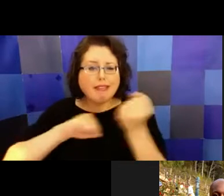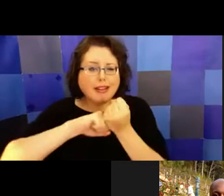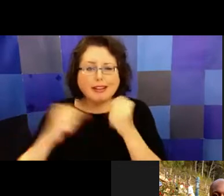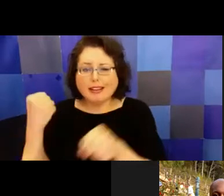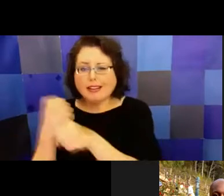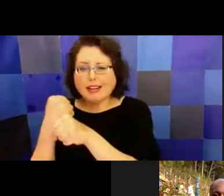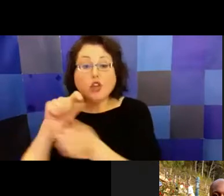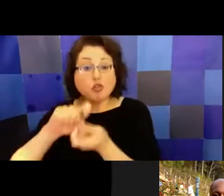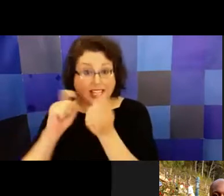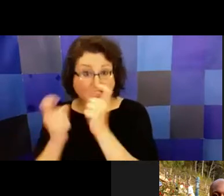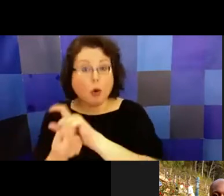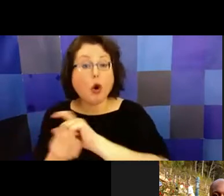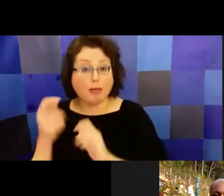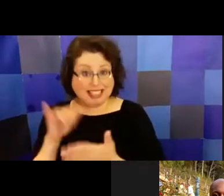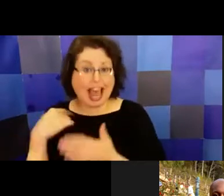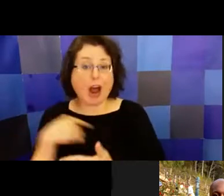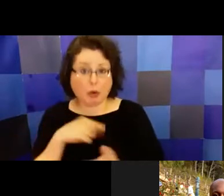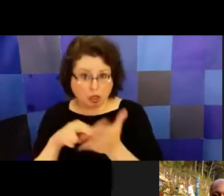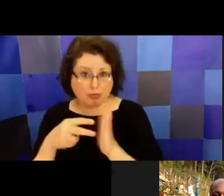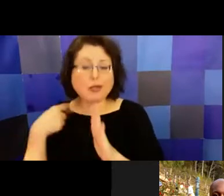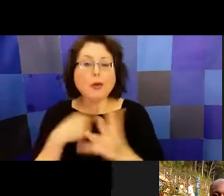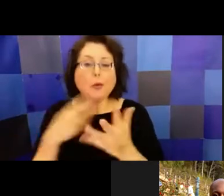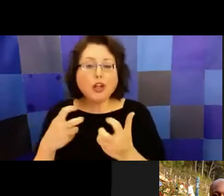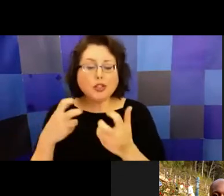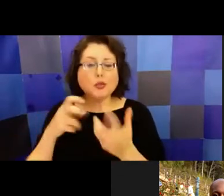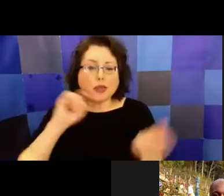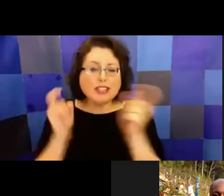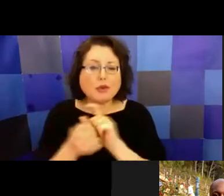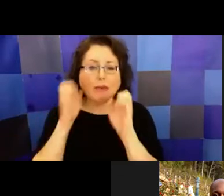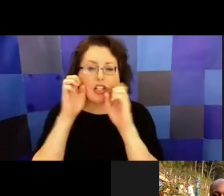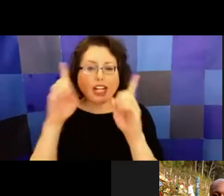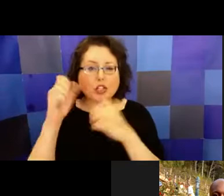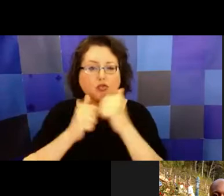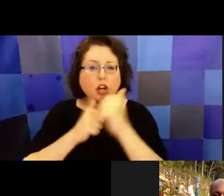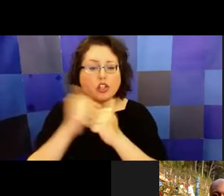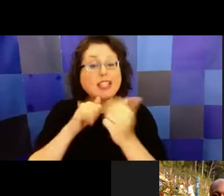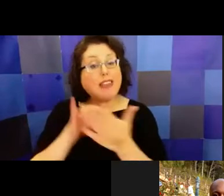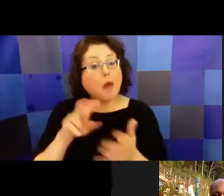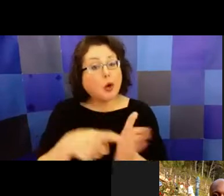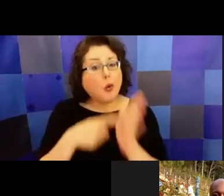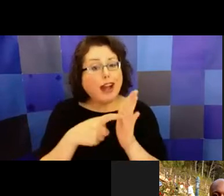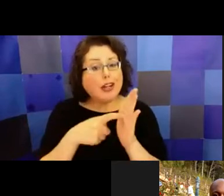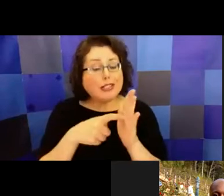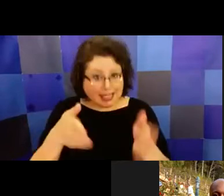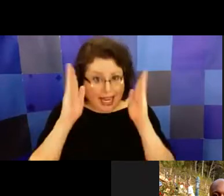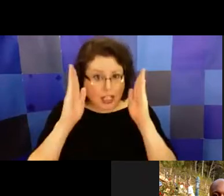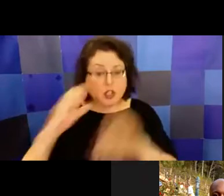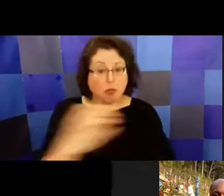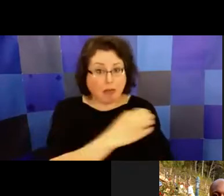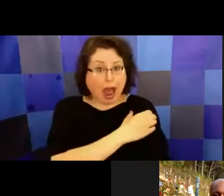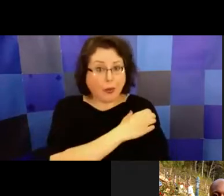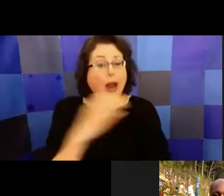our purpose. We are interested in transforming education structures, which requires attention to power and power